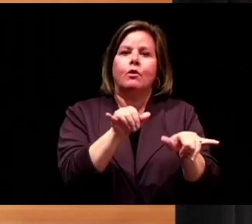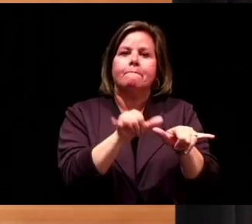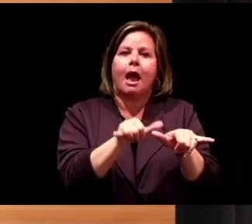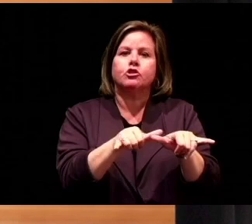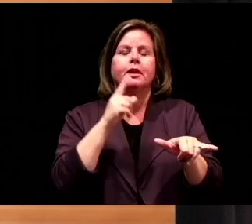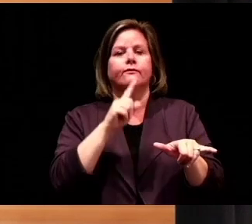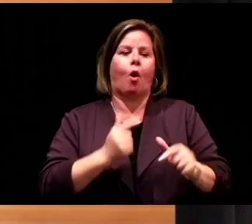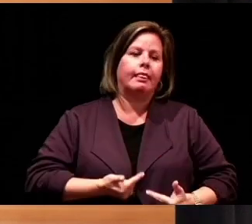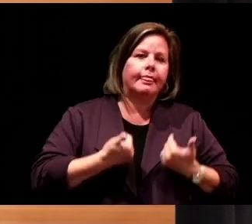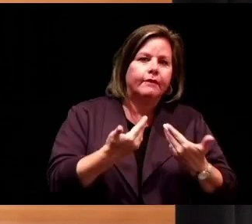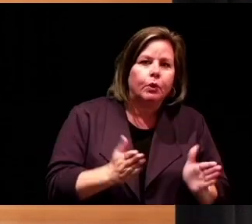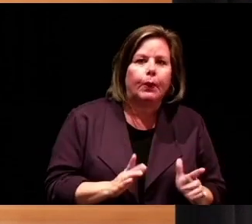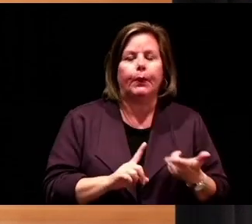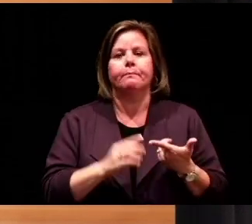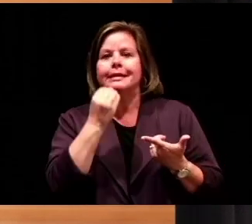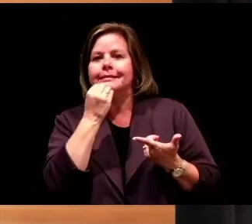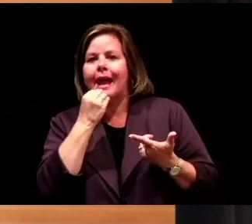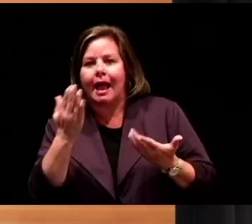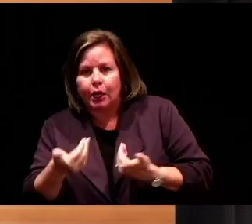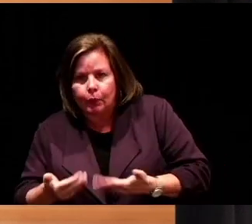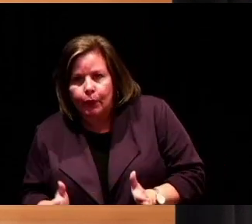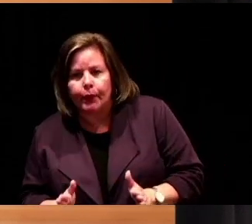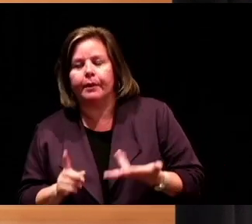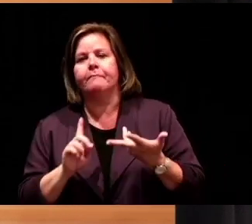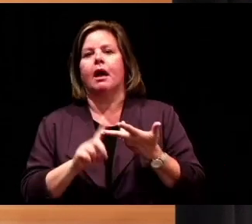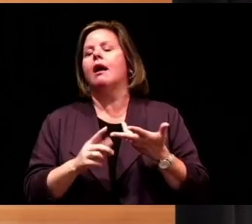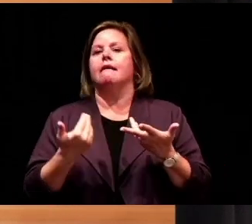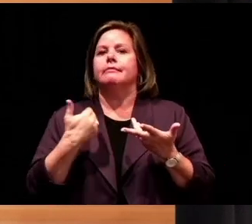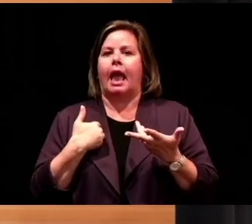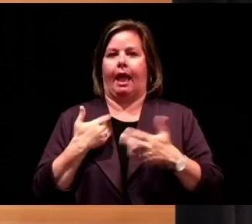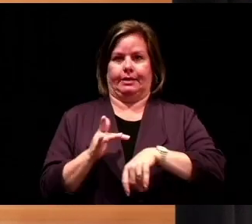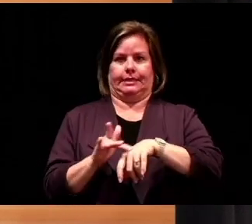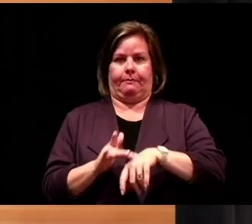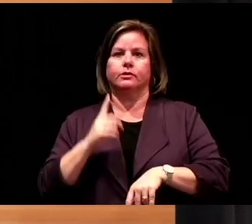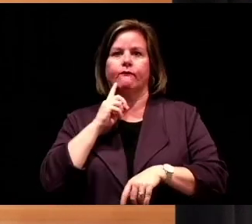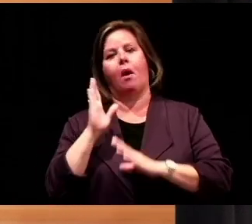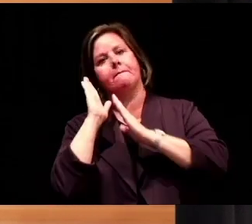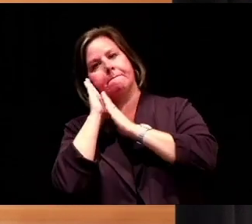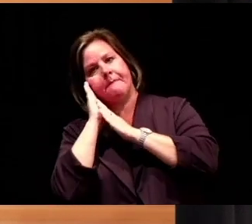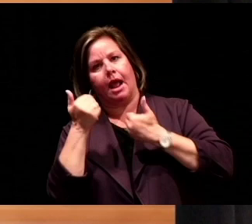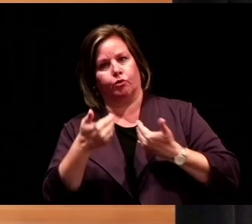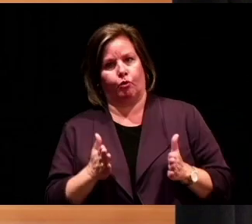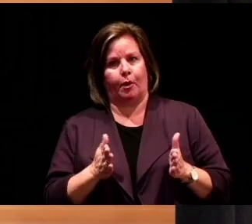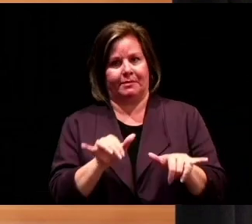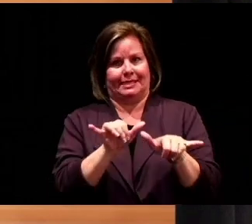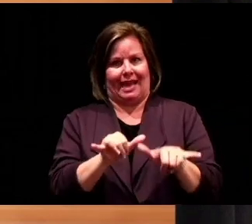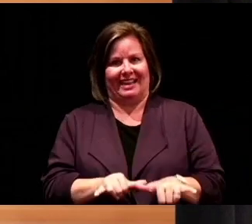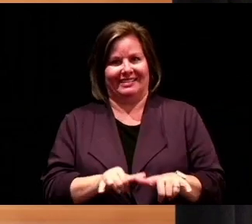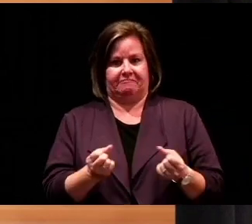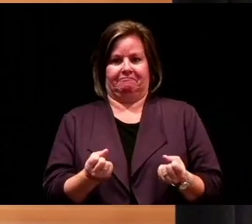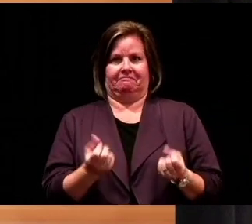codes, that's where we can see a potential for a challenge for an occupancy standard and a disparate impact against families with children.